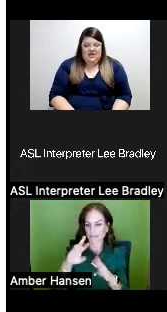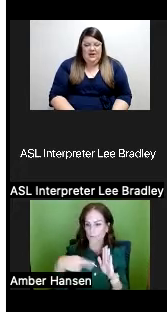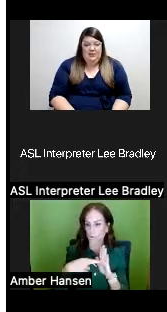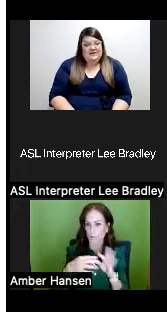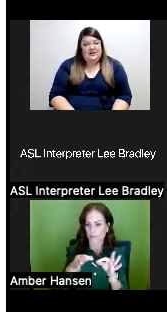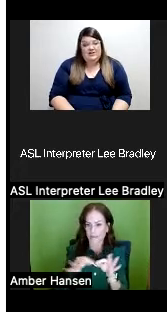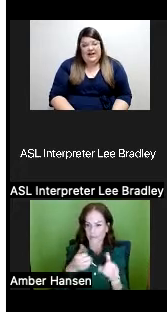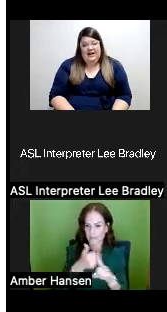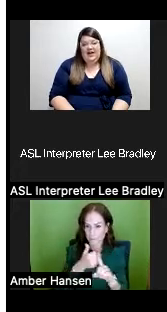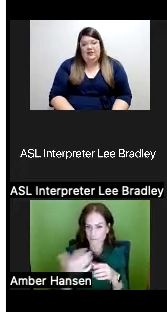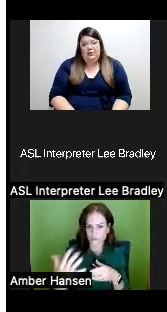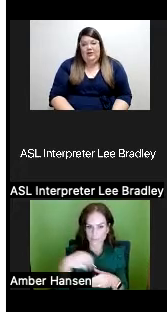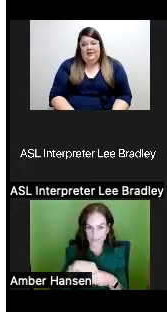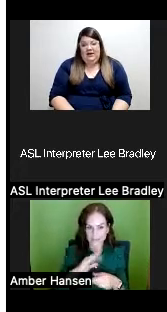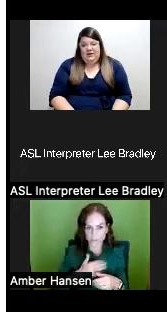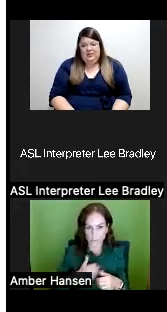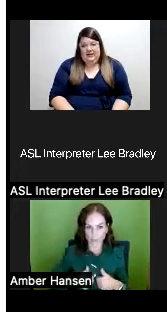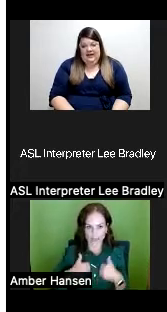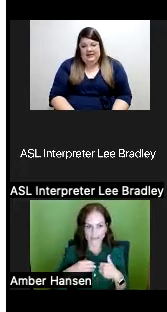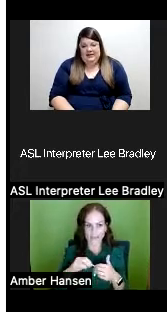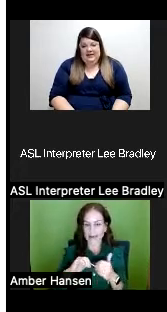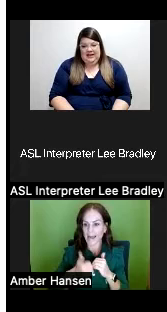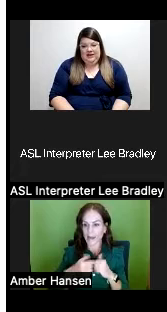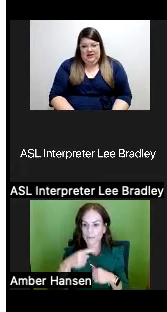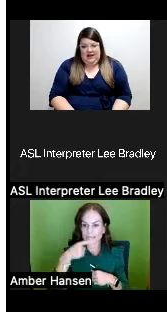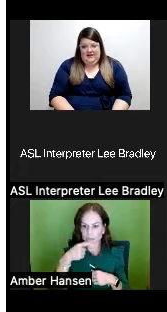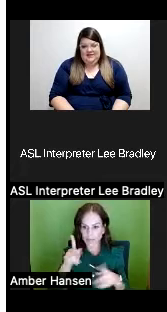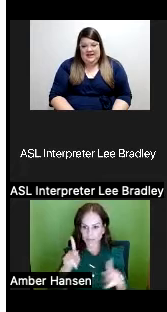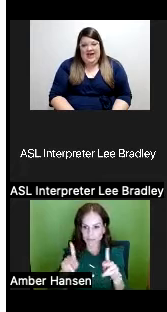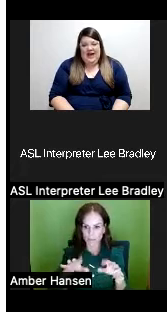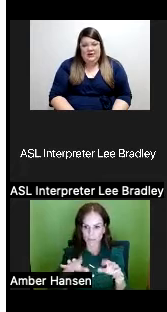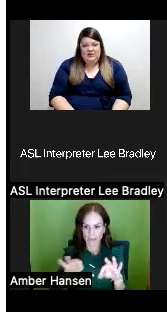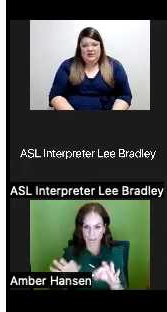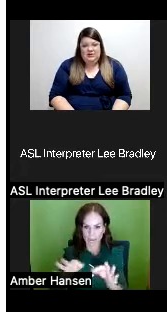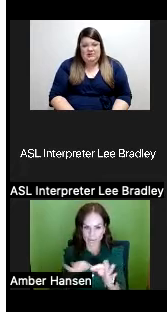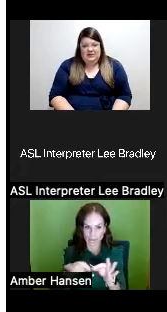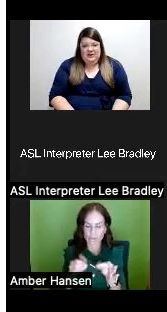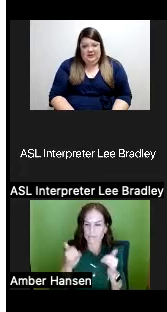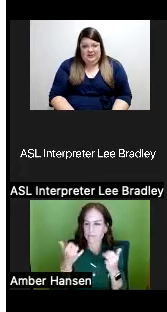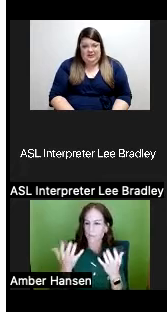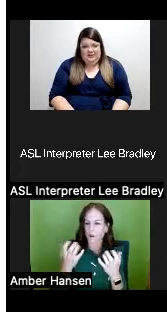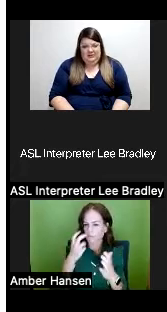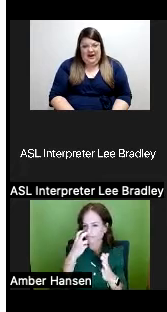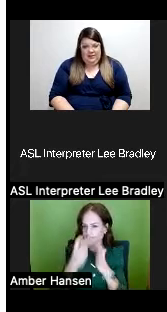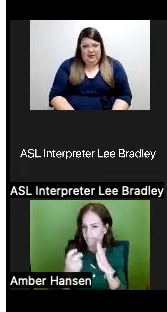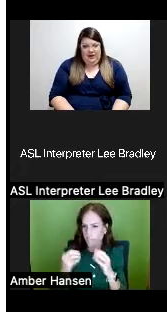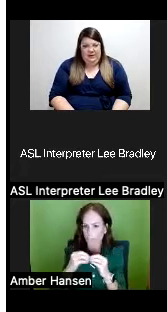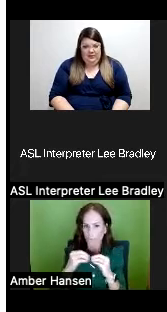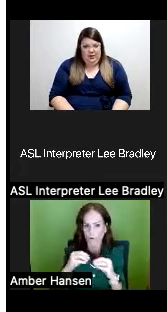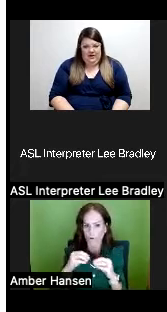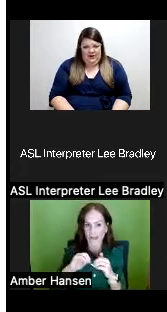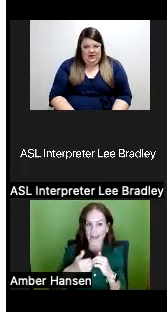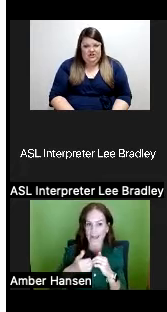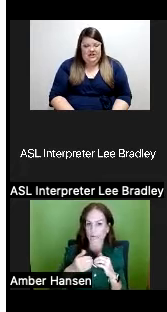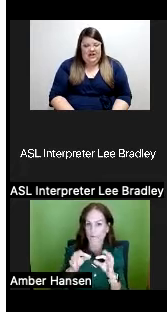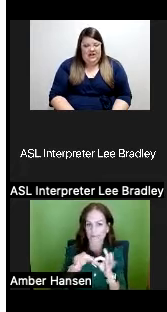So now that we have a basic understanding of the role that language plays in our lives, how do hearing people